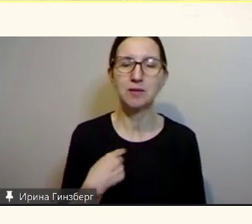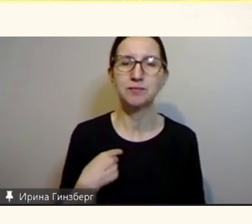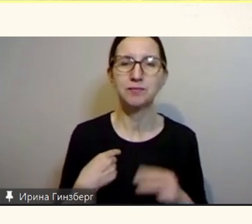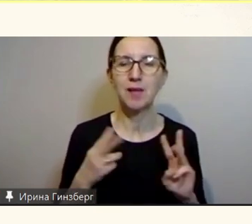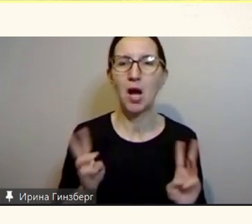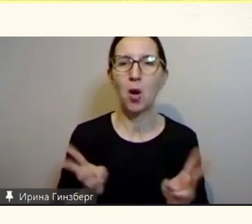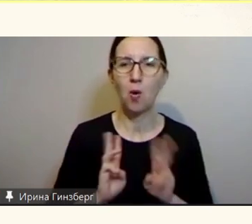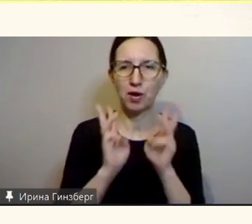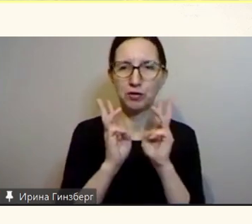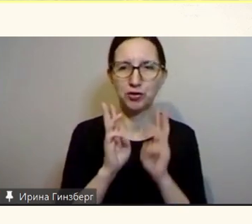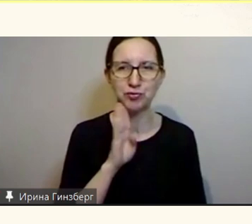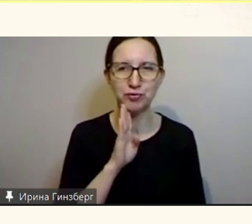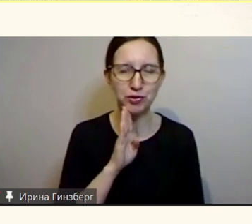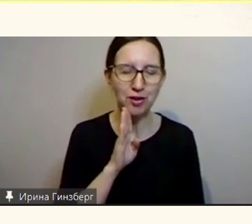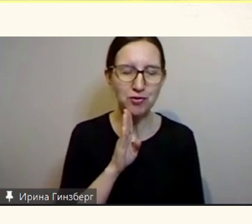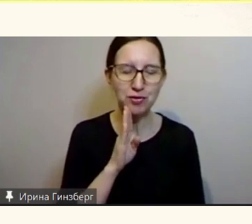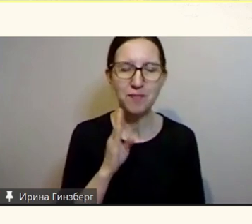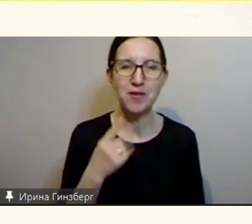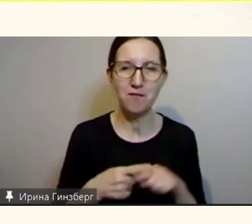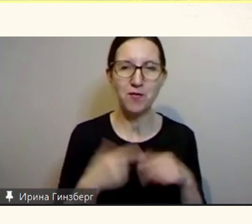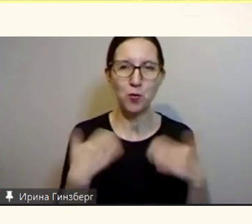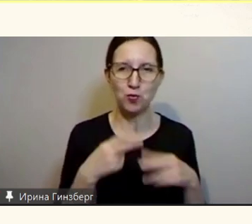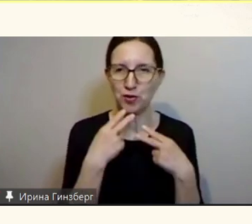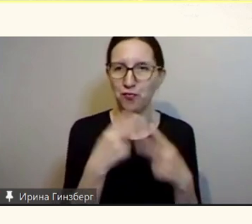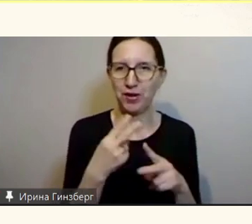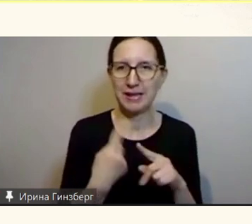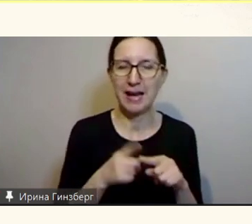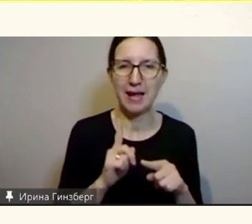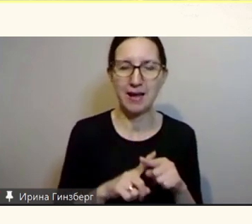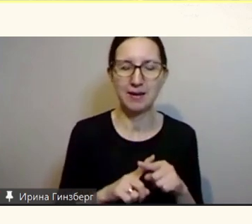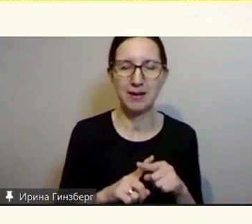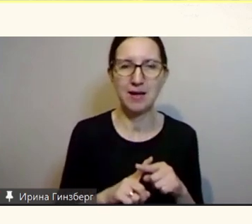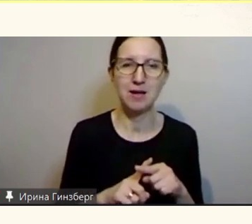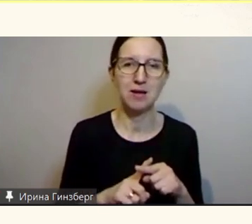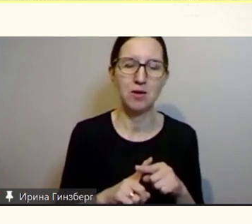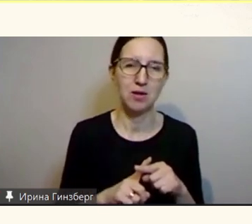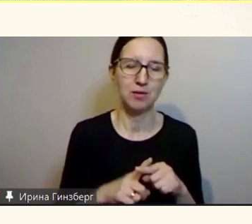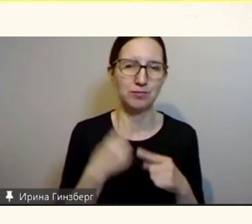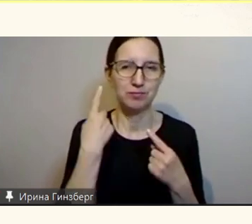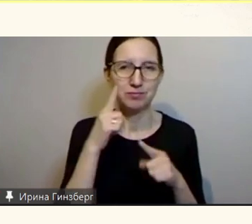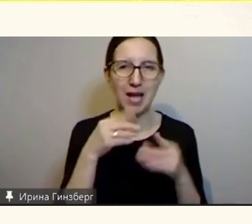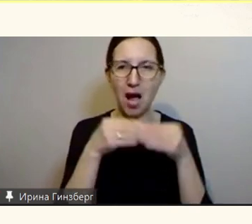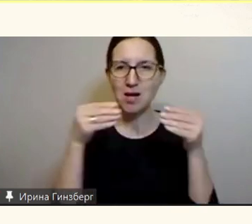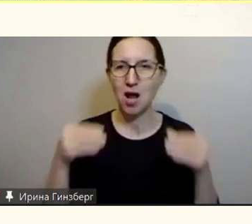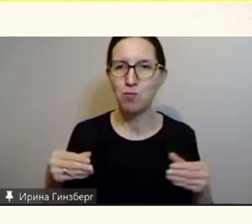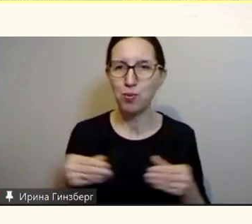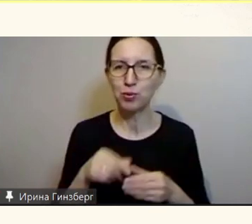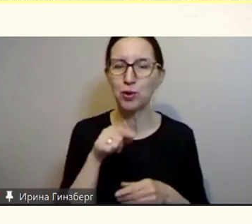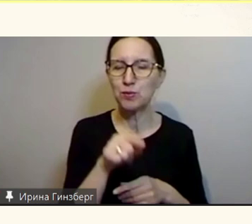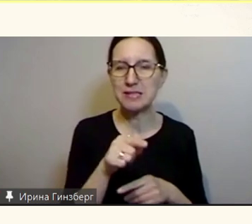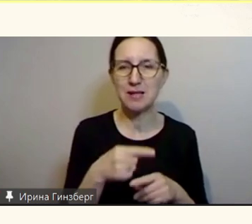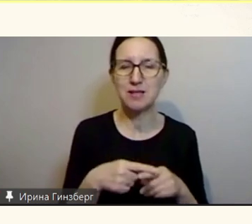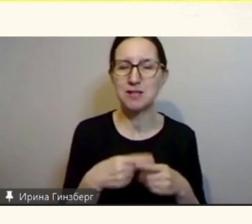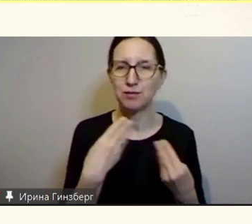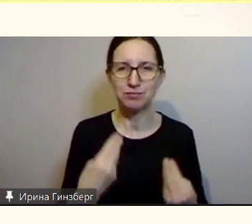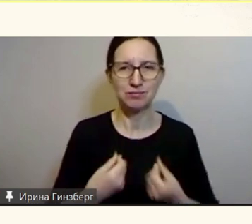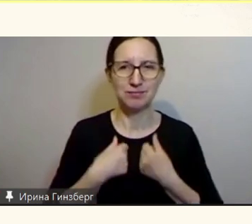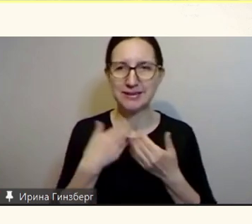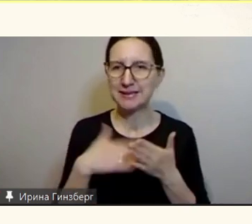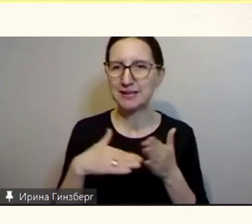of the skylights, so it was dark enough for us to show this piece. This